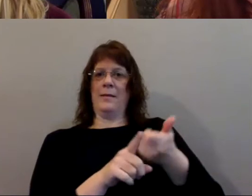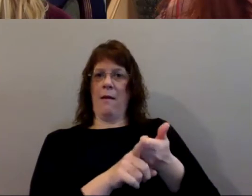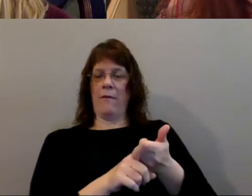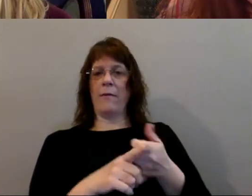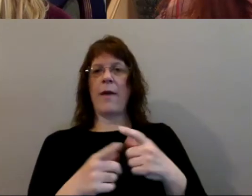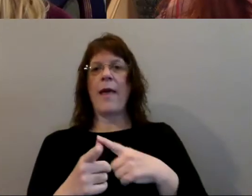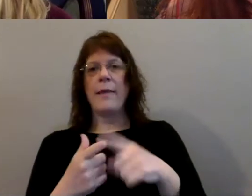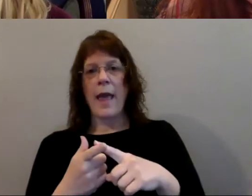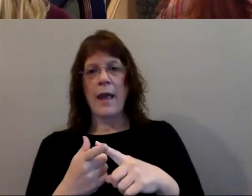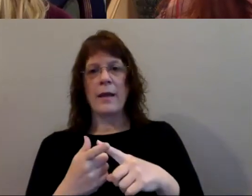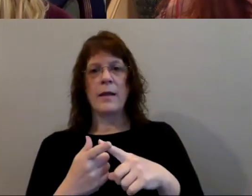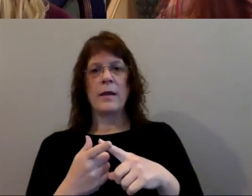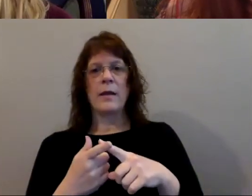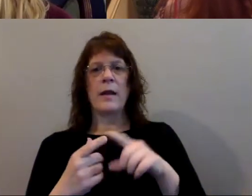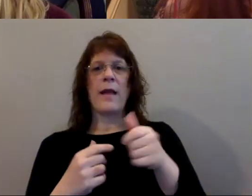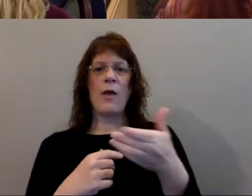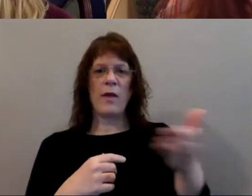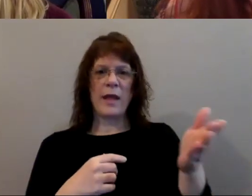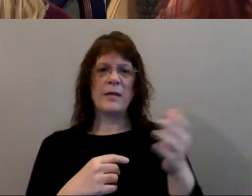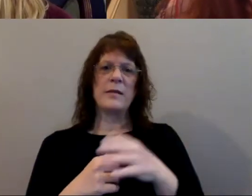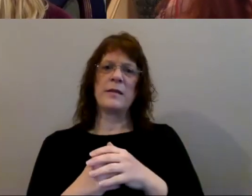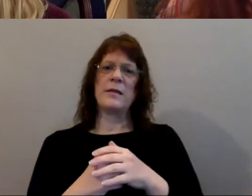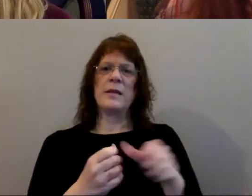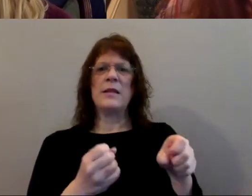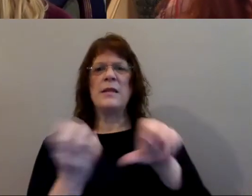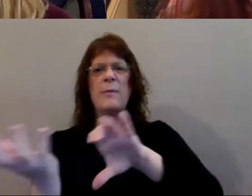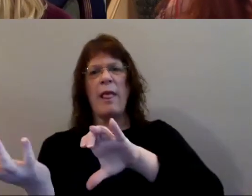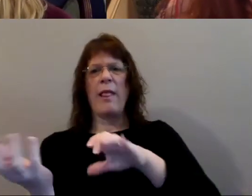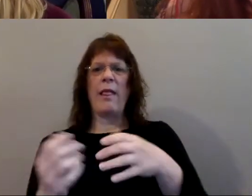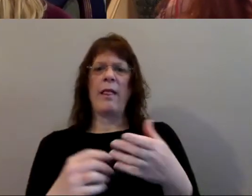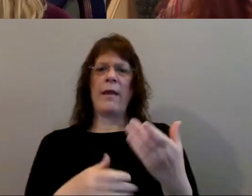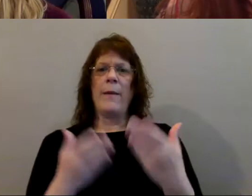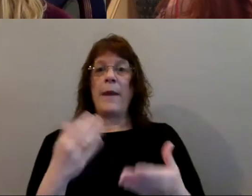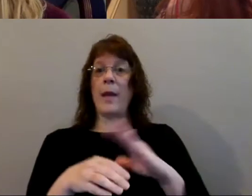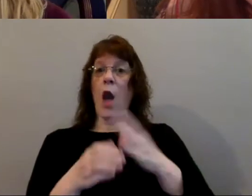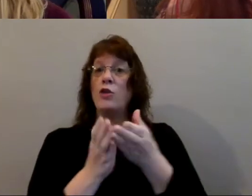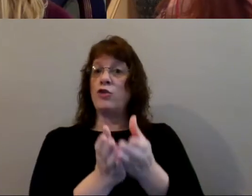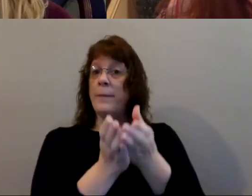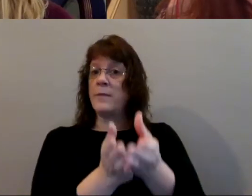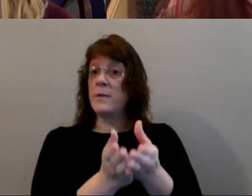those they're called nurdles. They spill maybe on ships during transport.